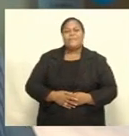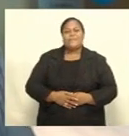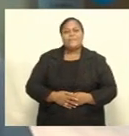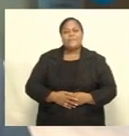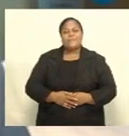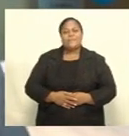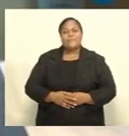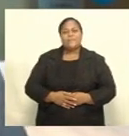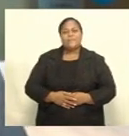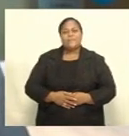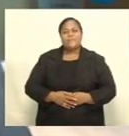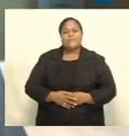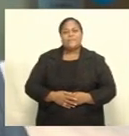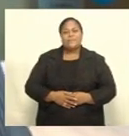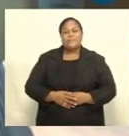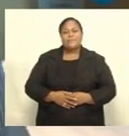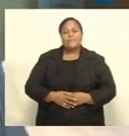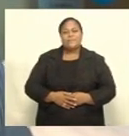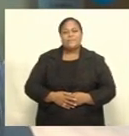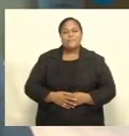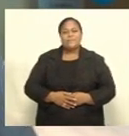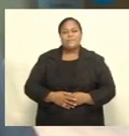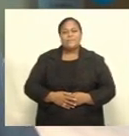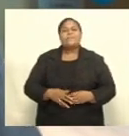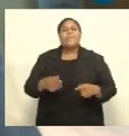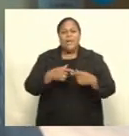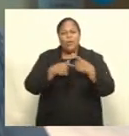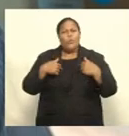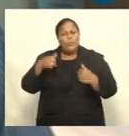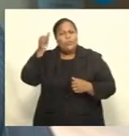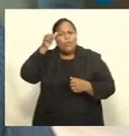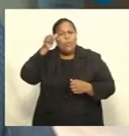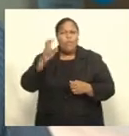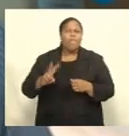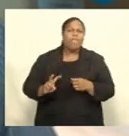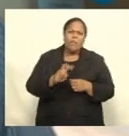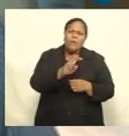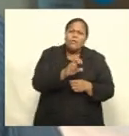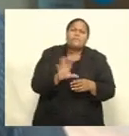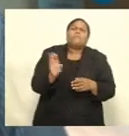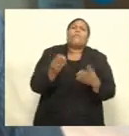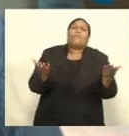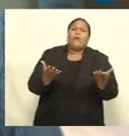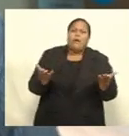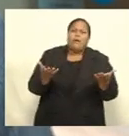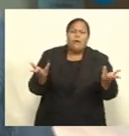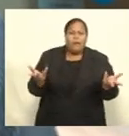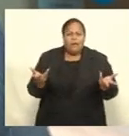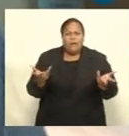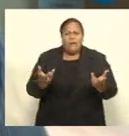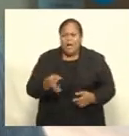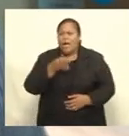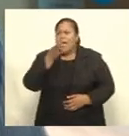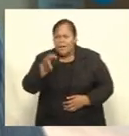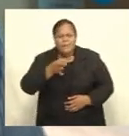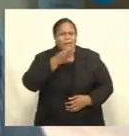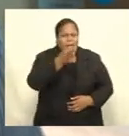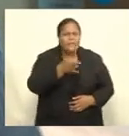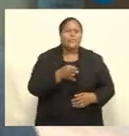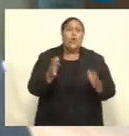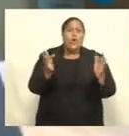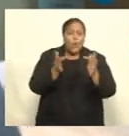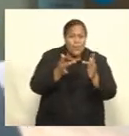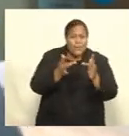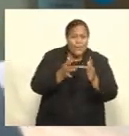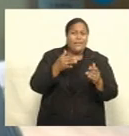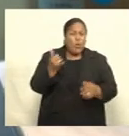being called in the statements, in the press releases, please call them up and ask, have you contacted the Ministry of Health officers? If